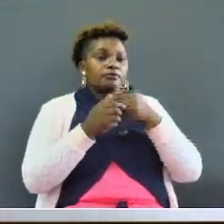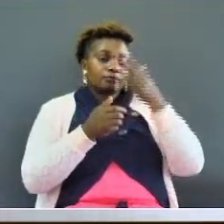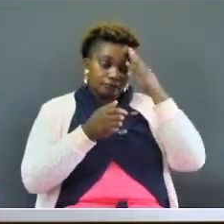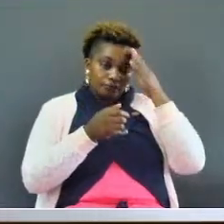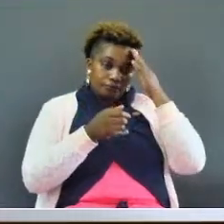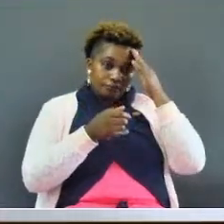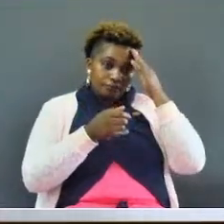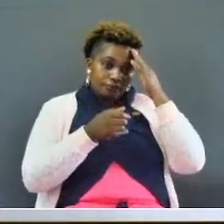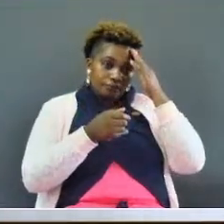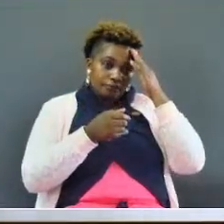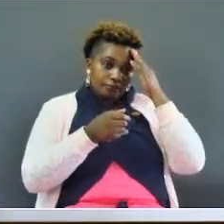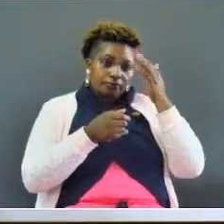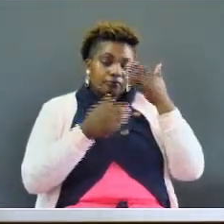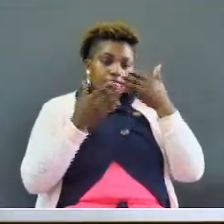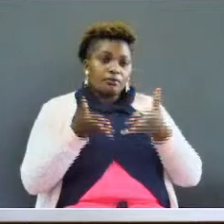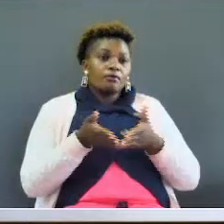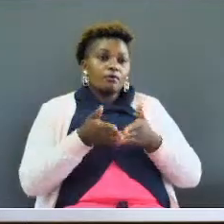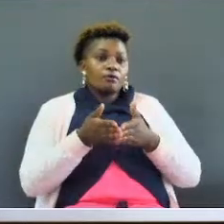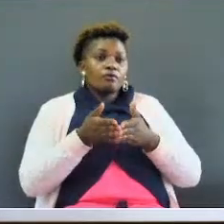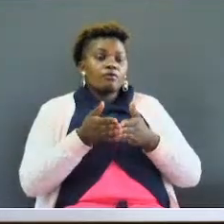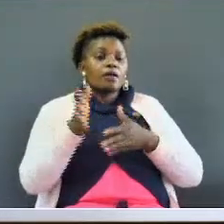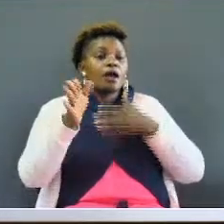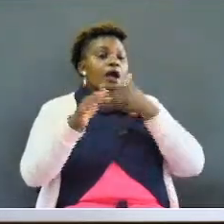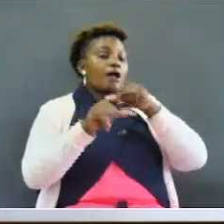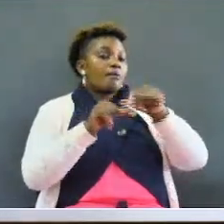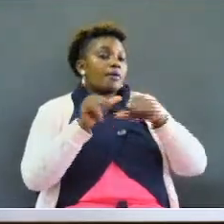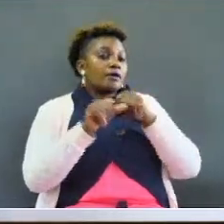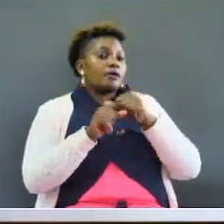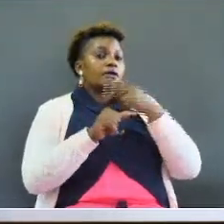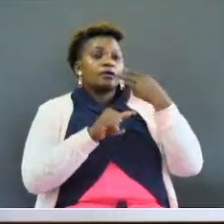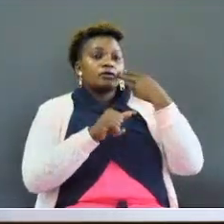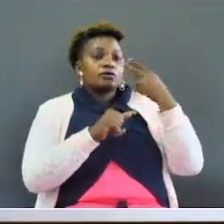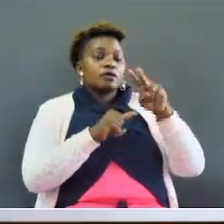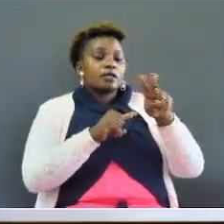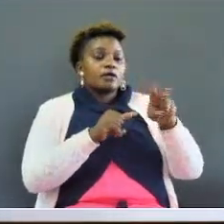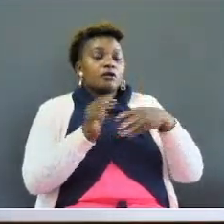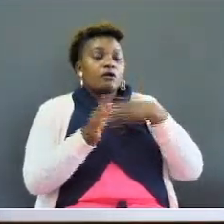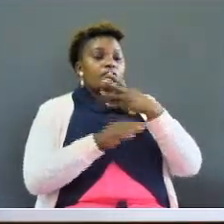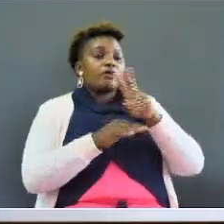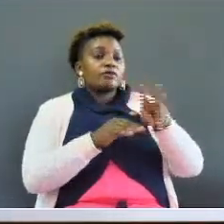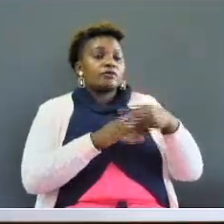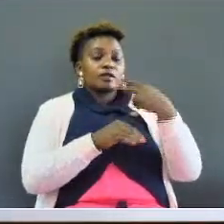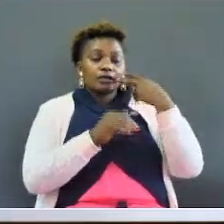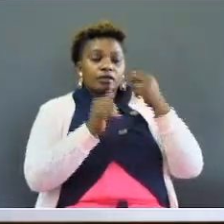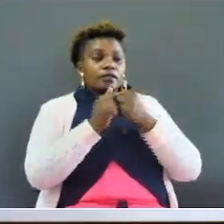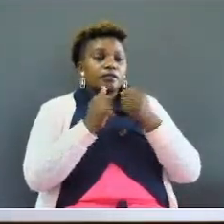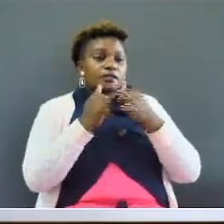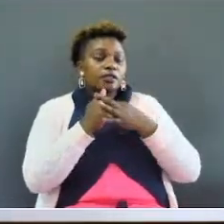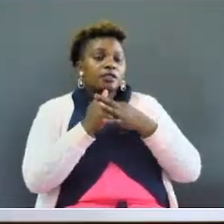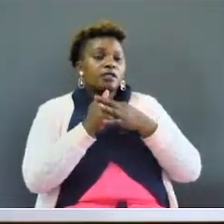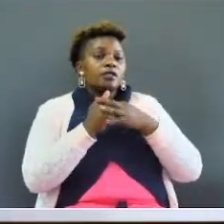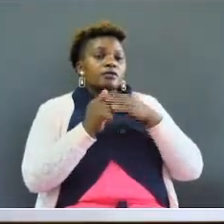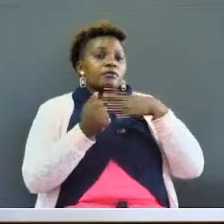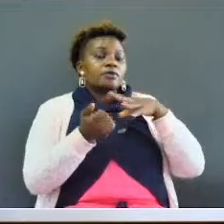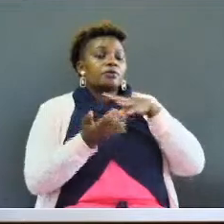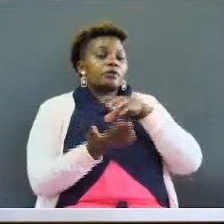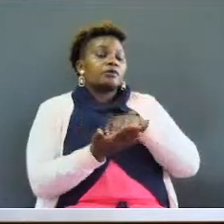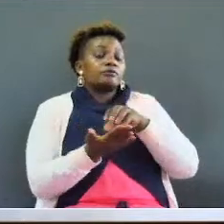know we have now about over 218,000 cases